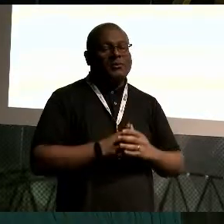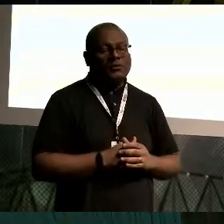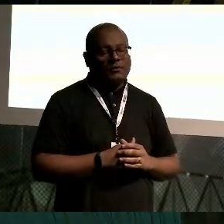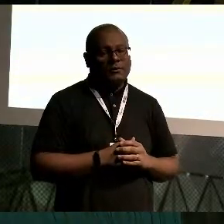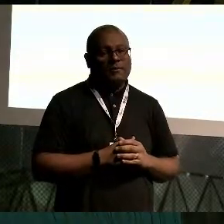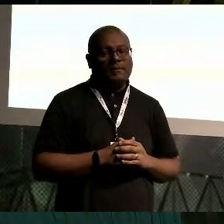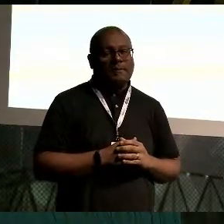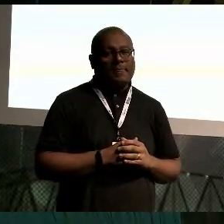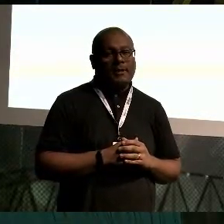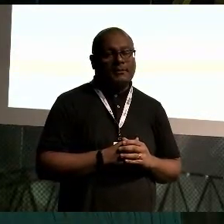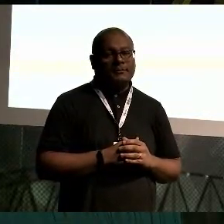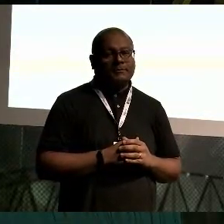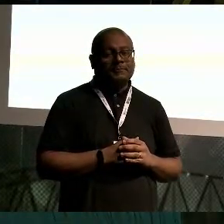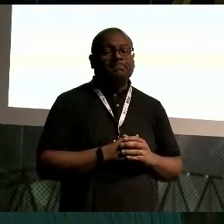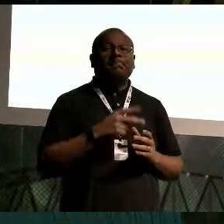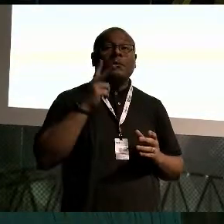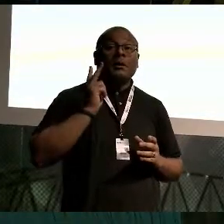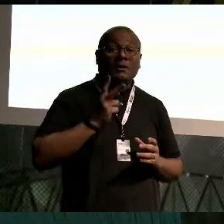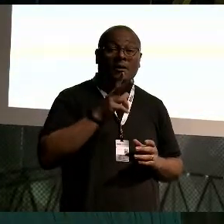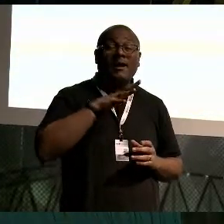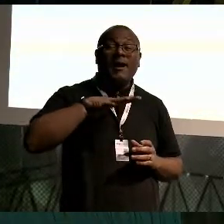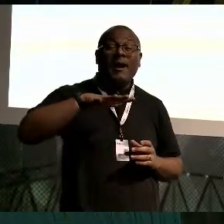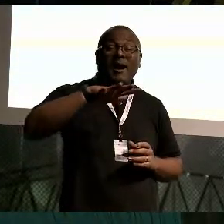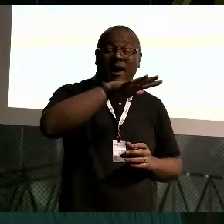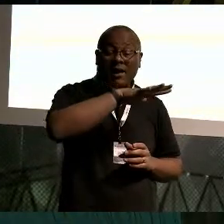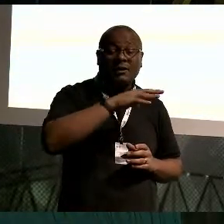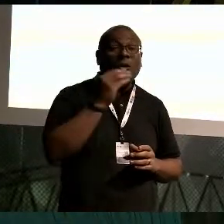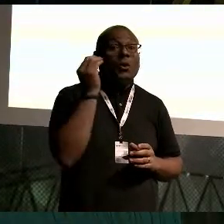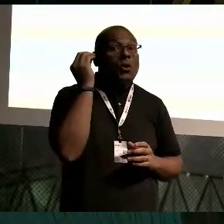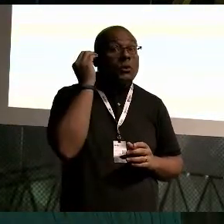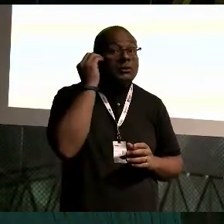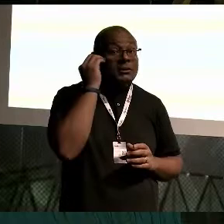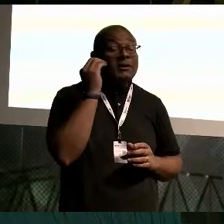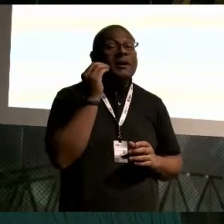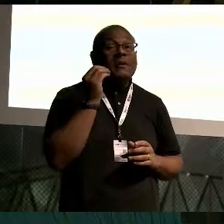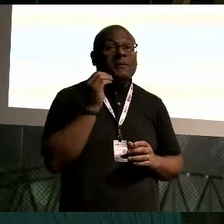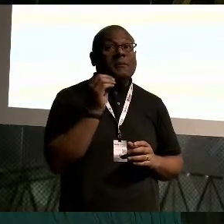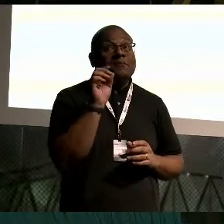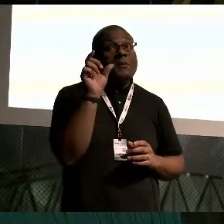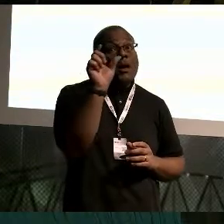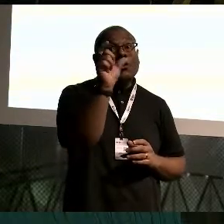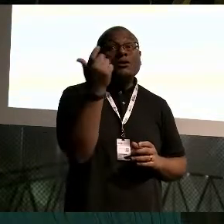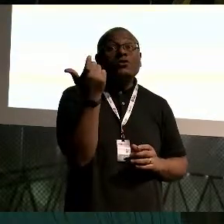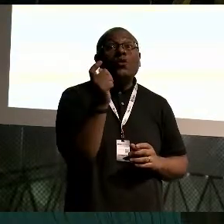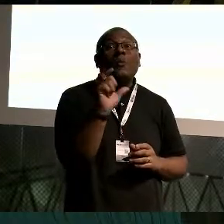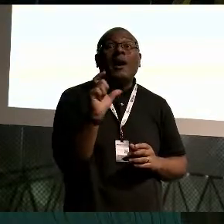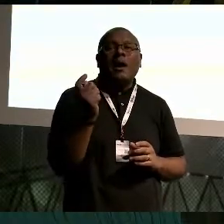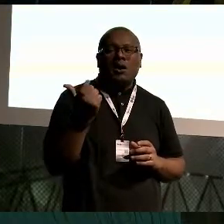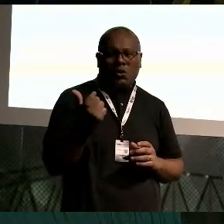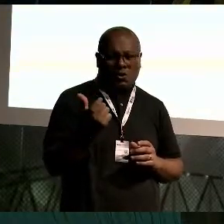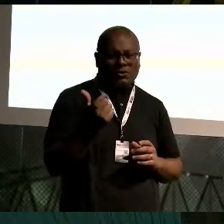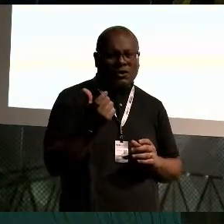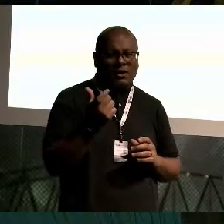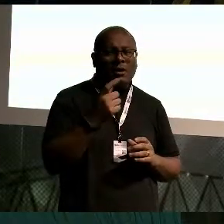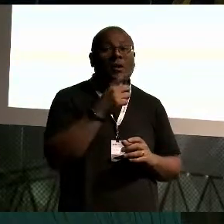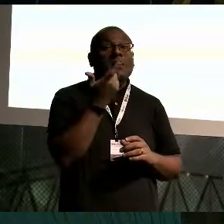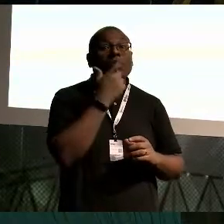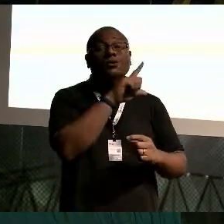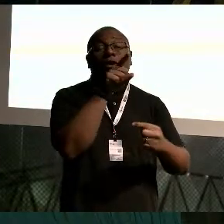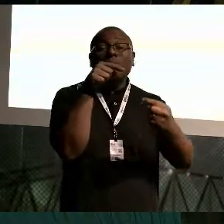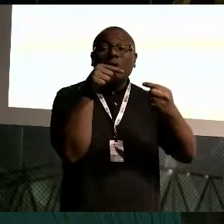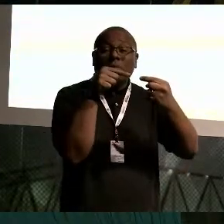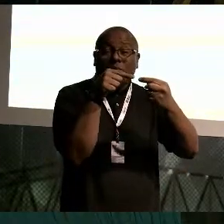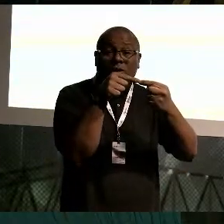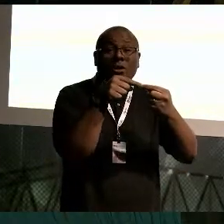Each service needs its own error, retry, and timeout logic. So let's say one of your services goes down once in